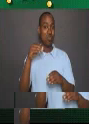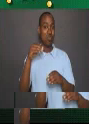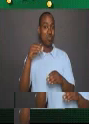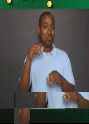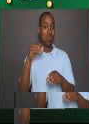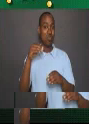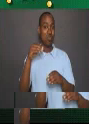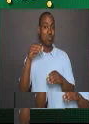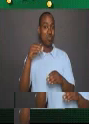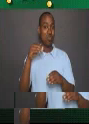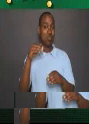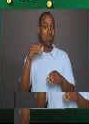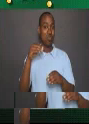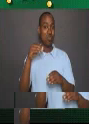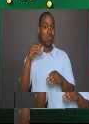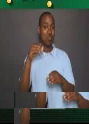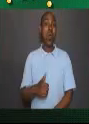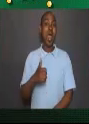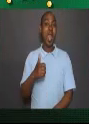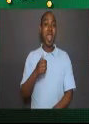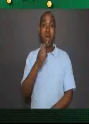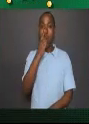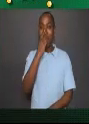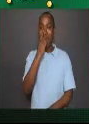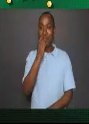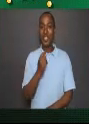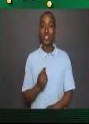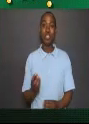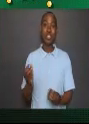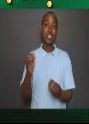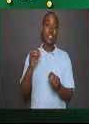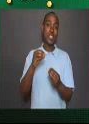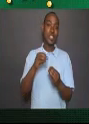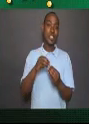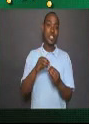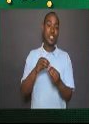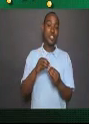the most common adaptation is an increase